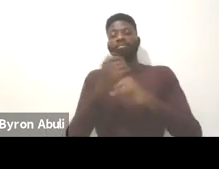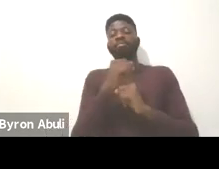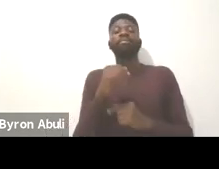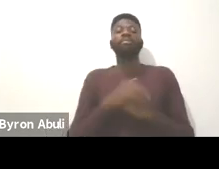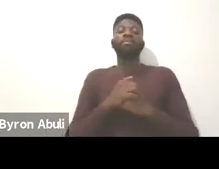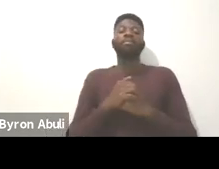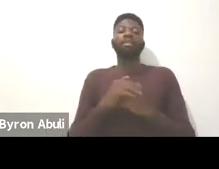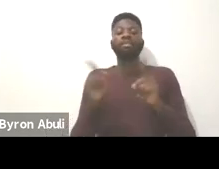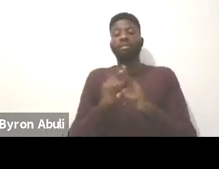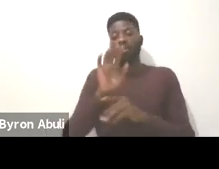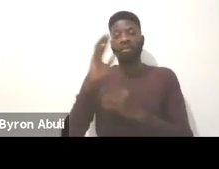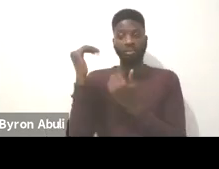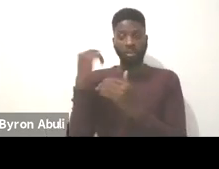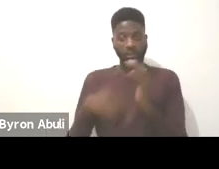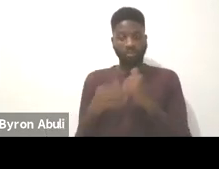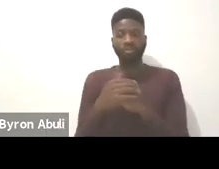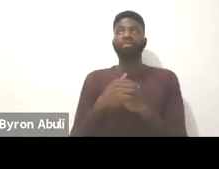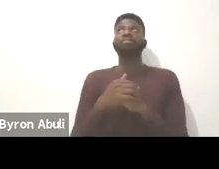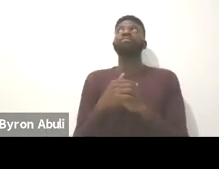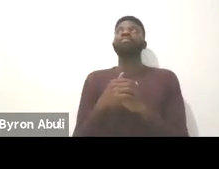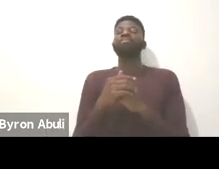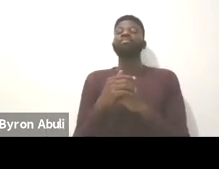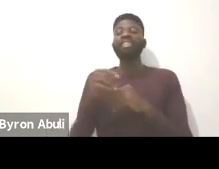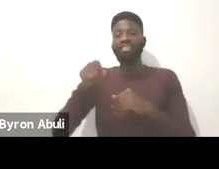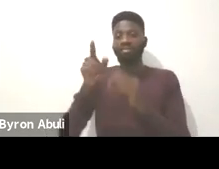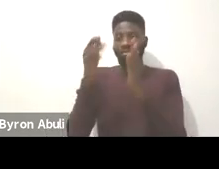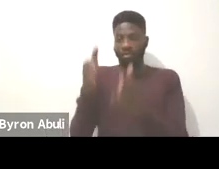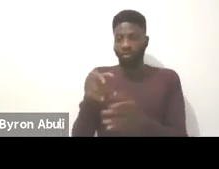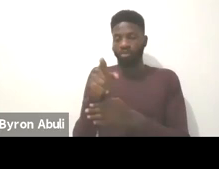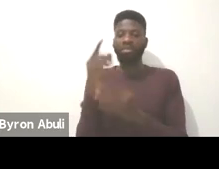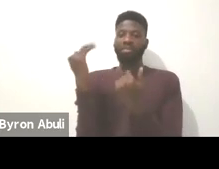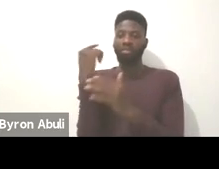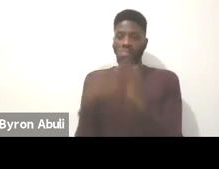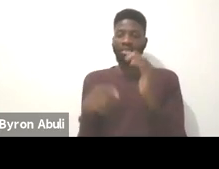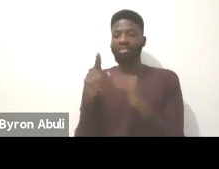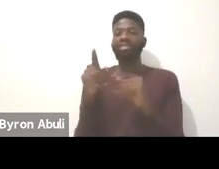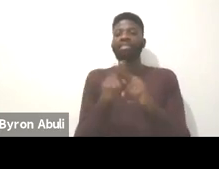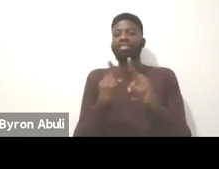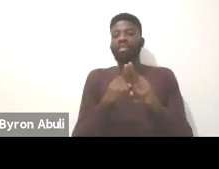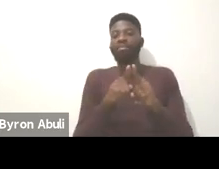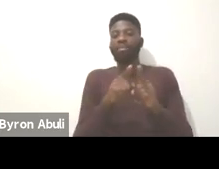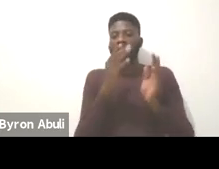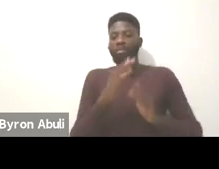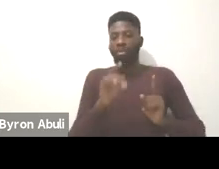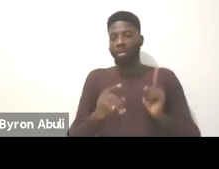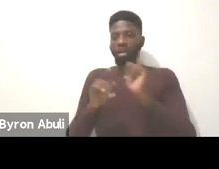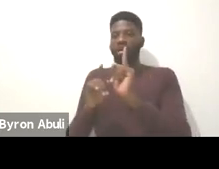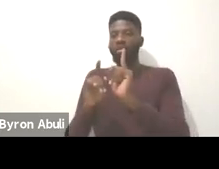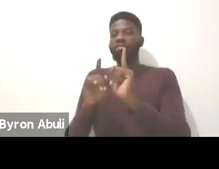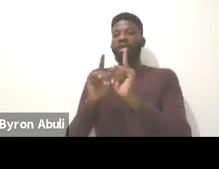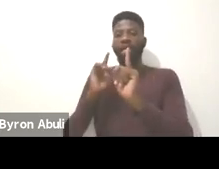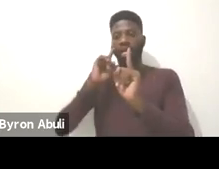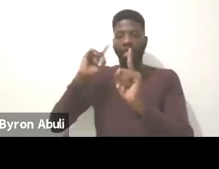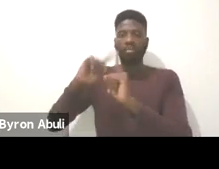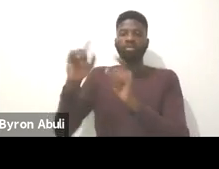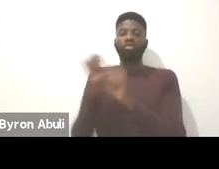your expectations as you, as an interviewee? You will be able to show the employer